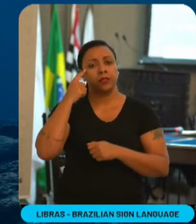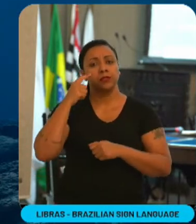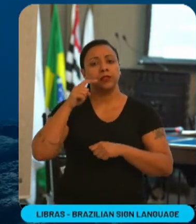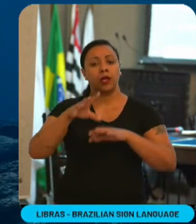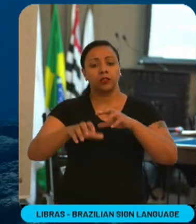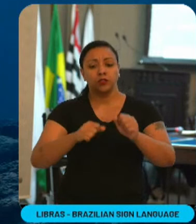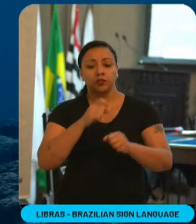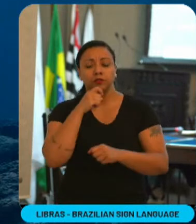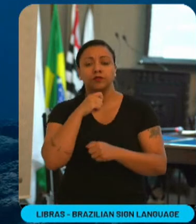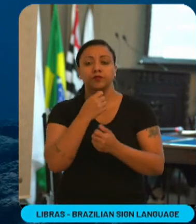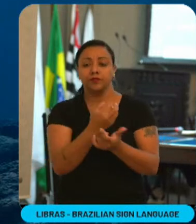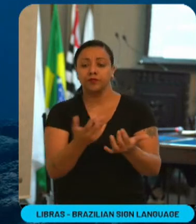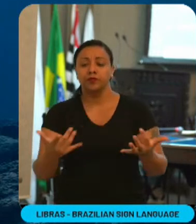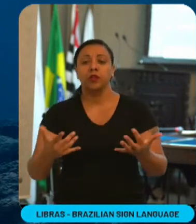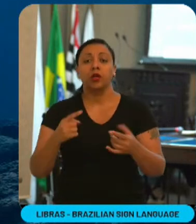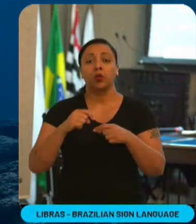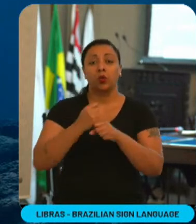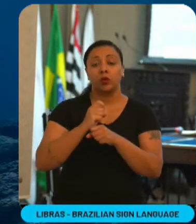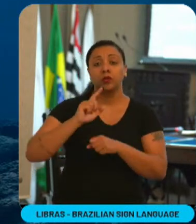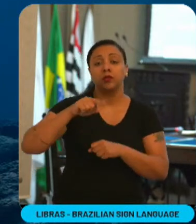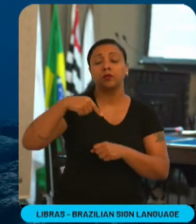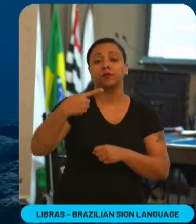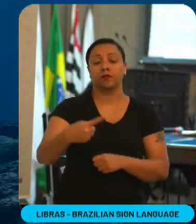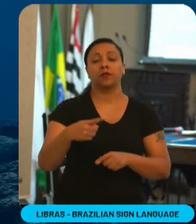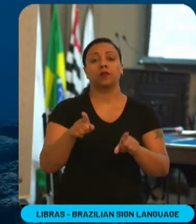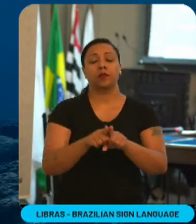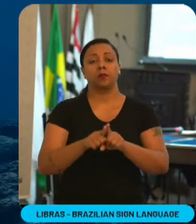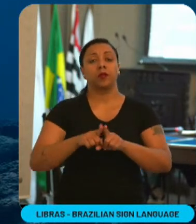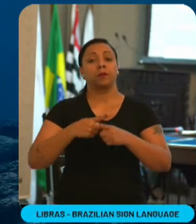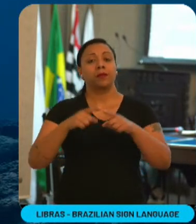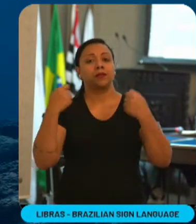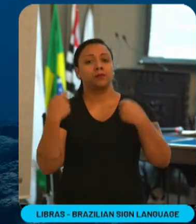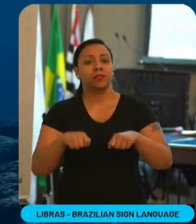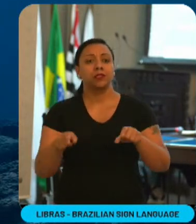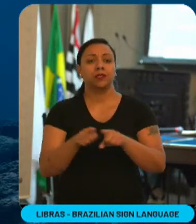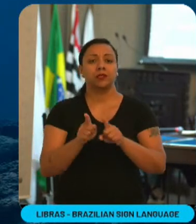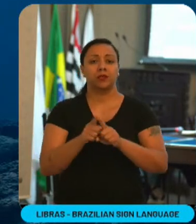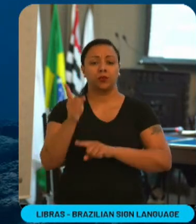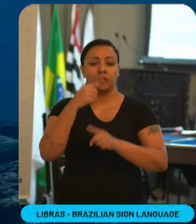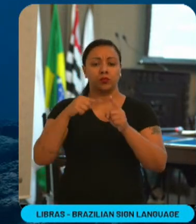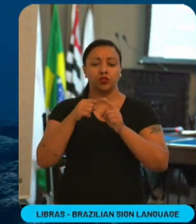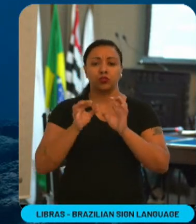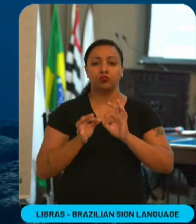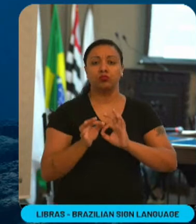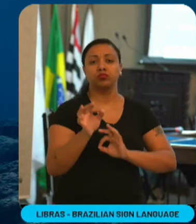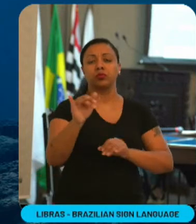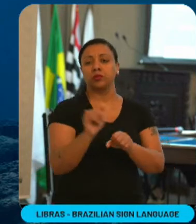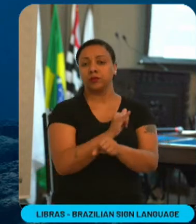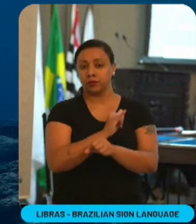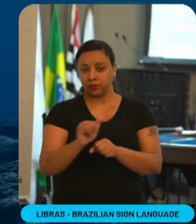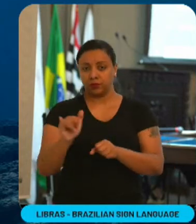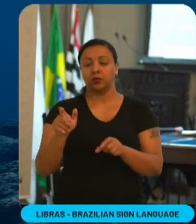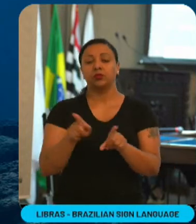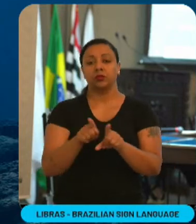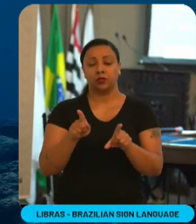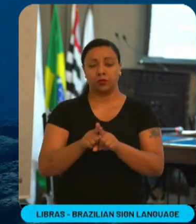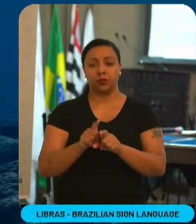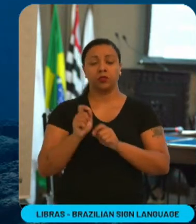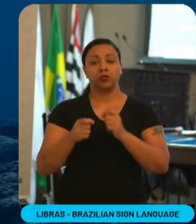The short term is also important, but we need to have the long-term